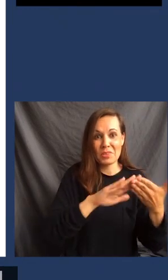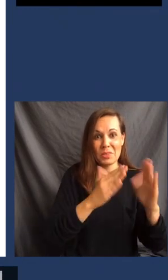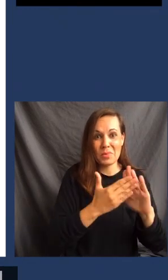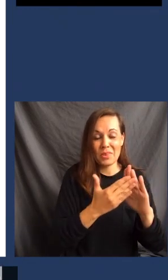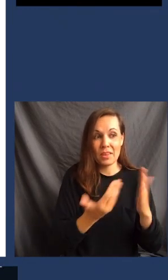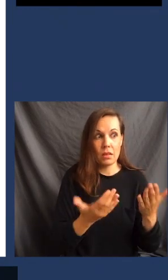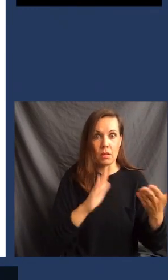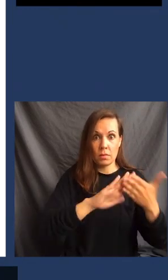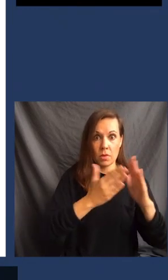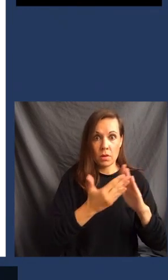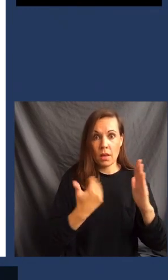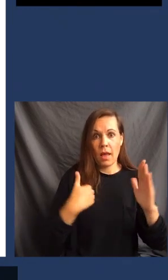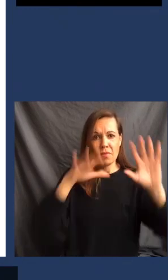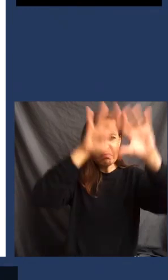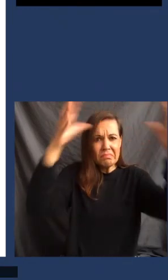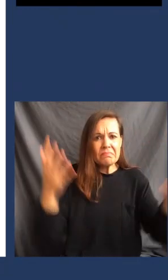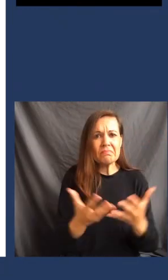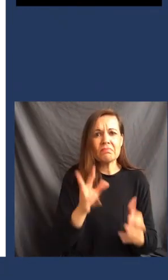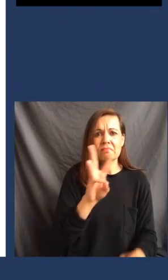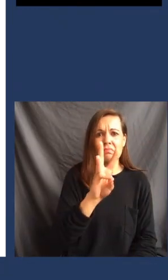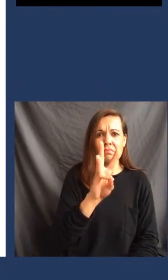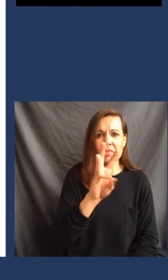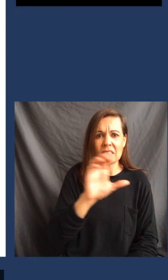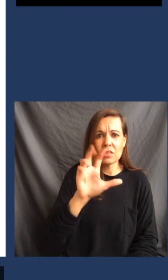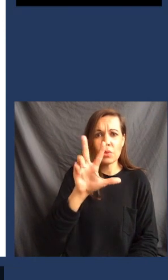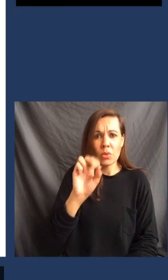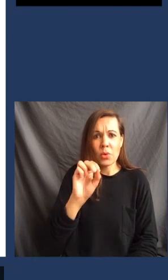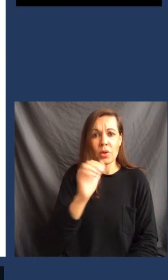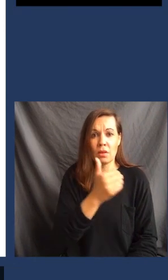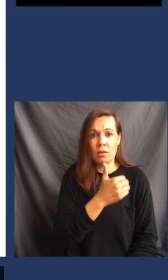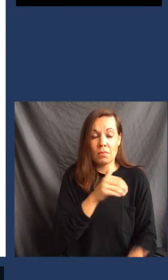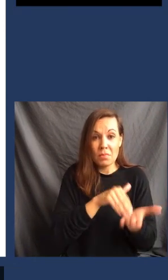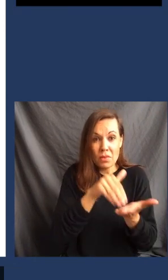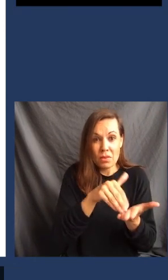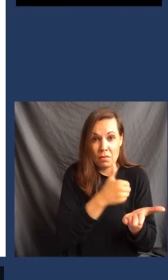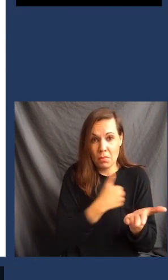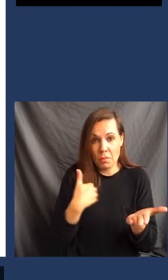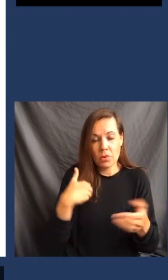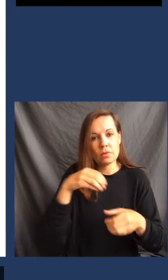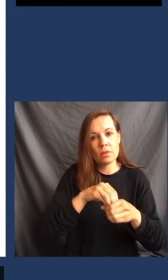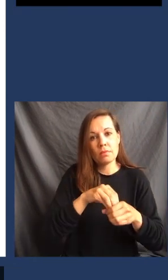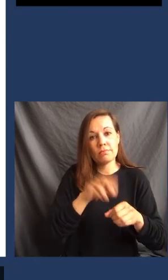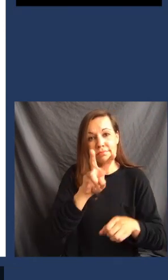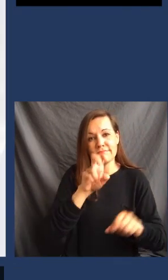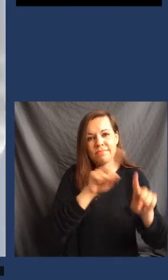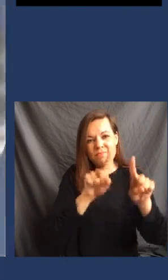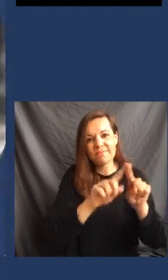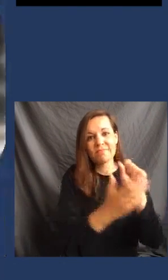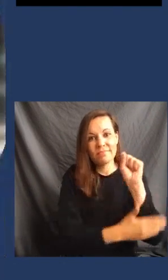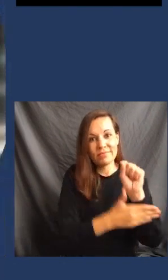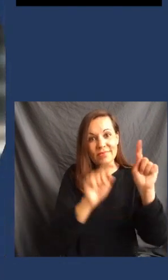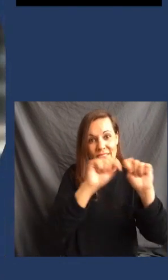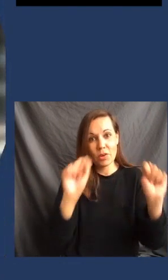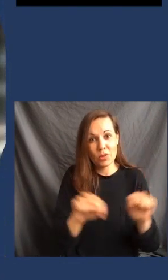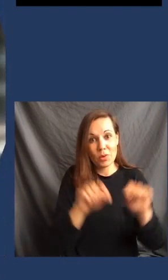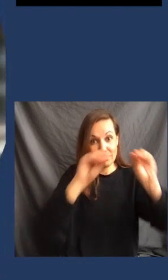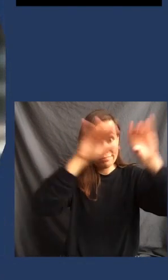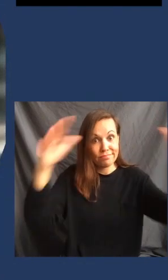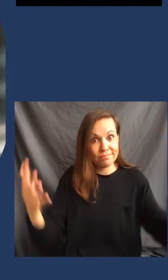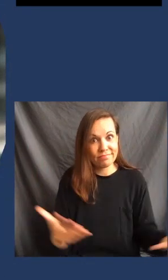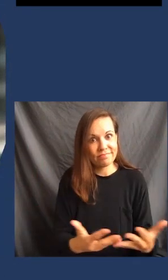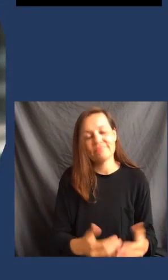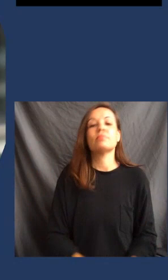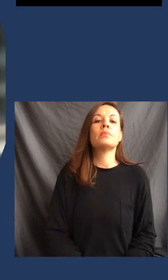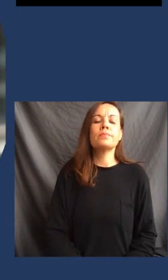we can have over 630 million members in over 200 countries and territories. So as we get